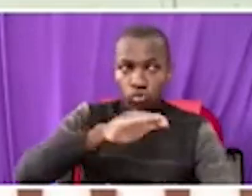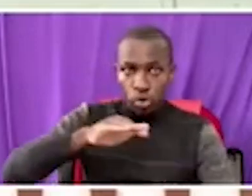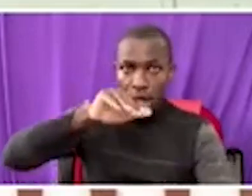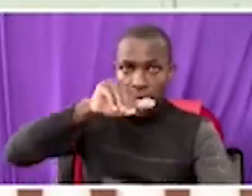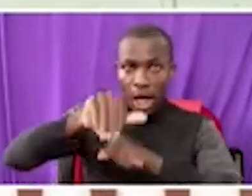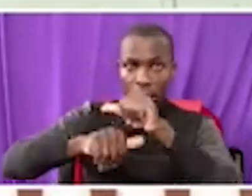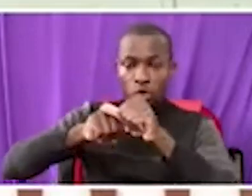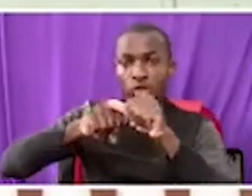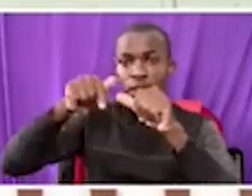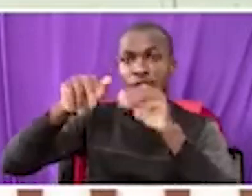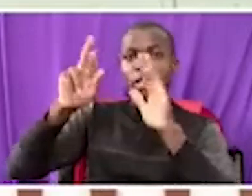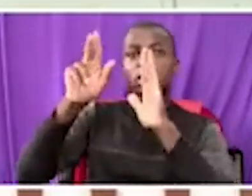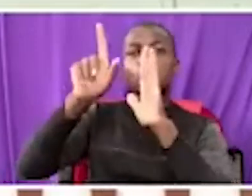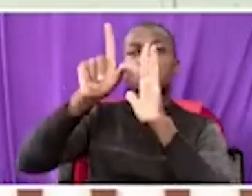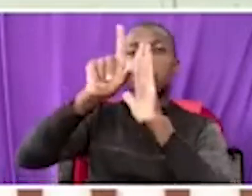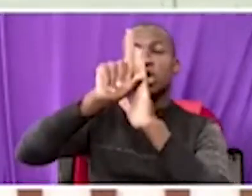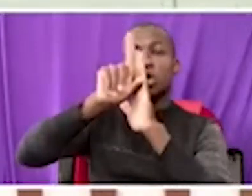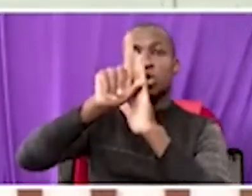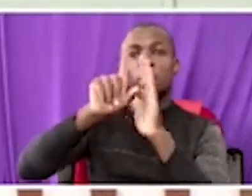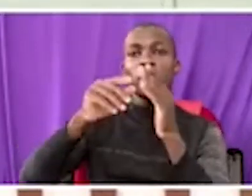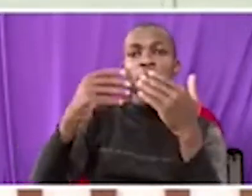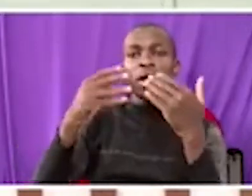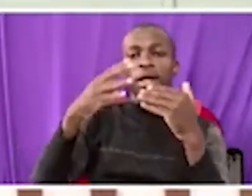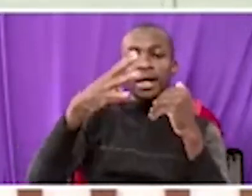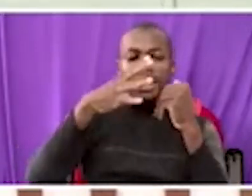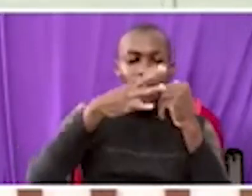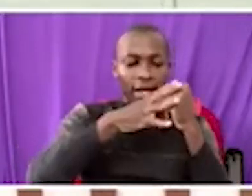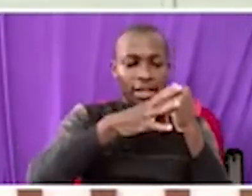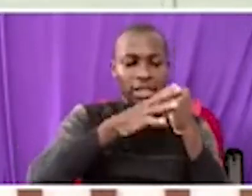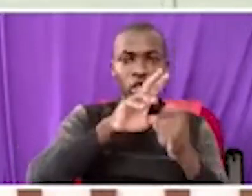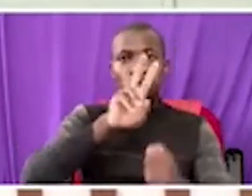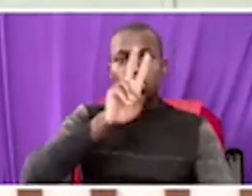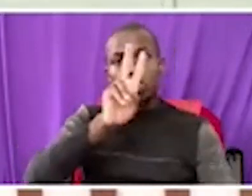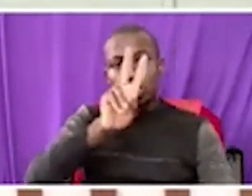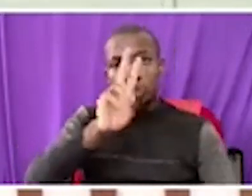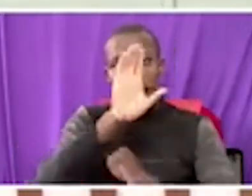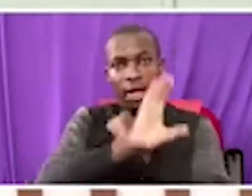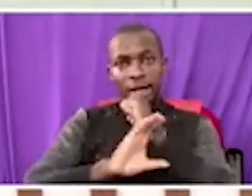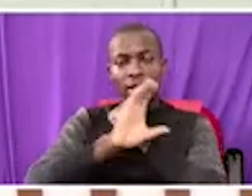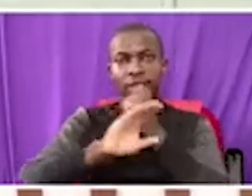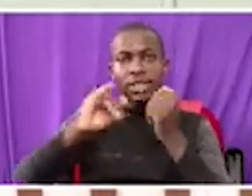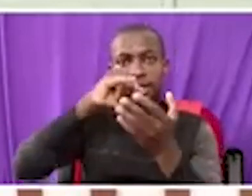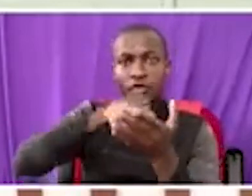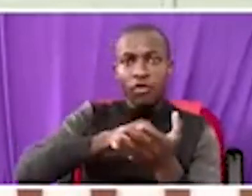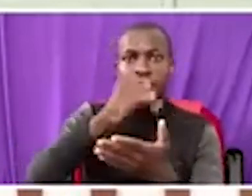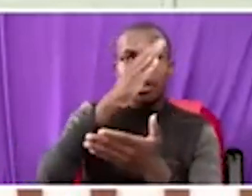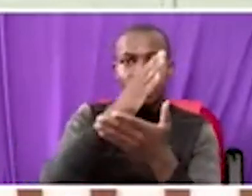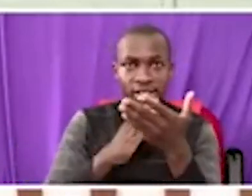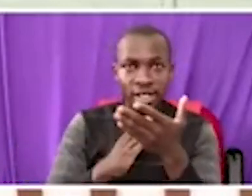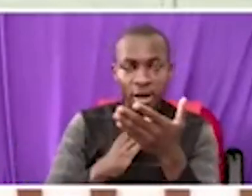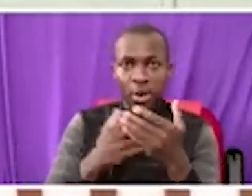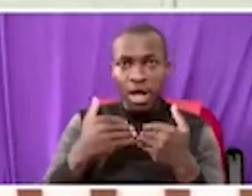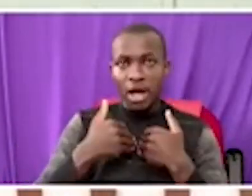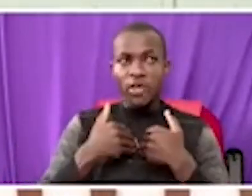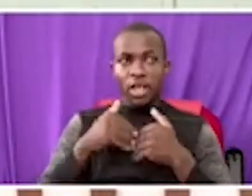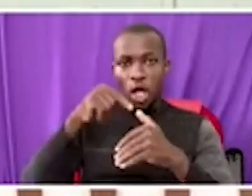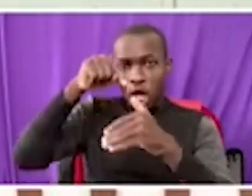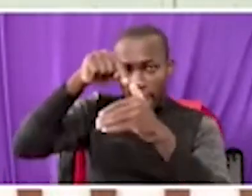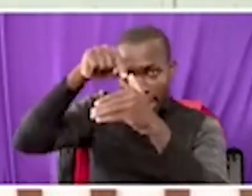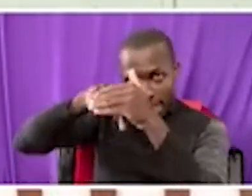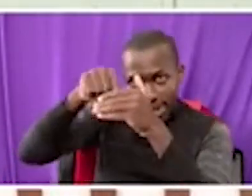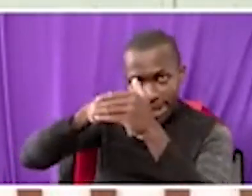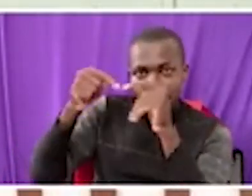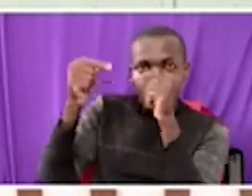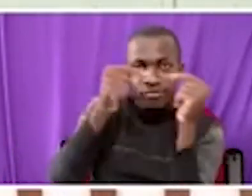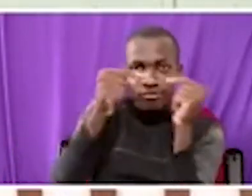globe, and 92 countries involved in them, some of them having internal conflict